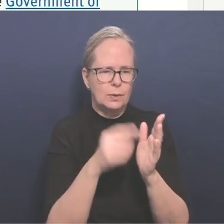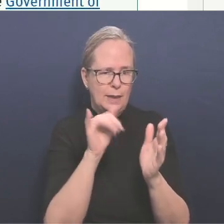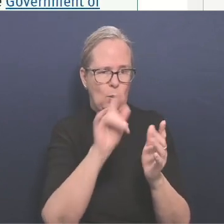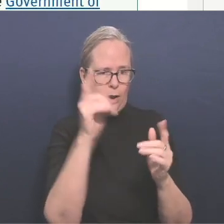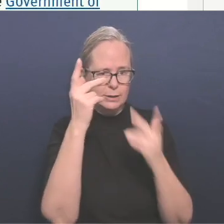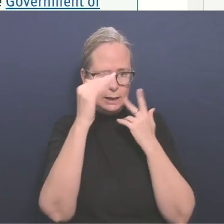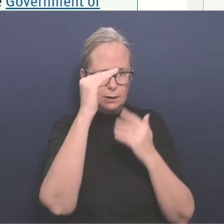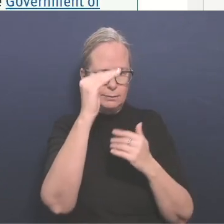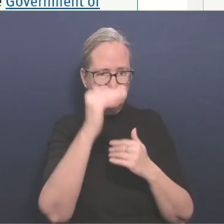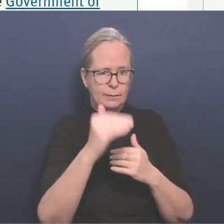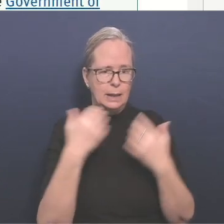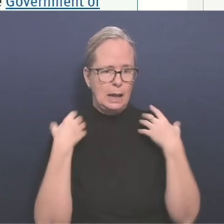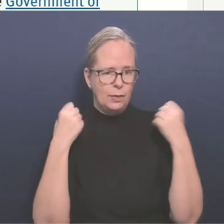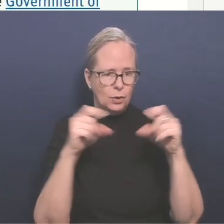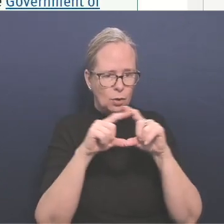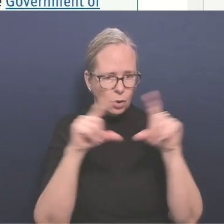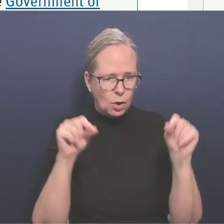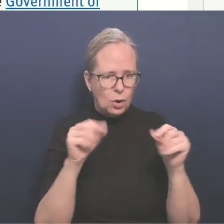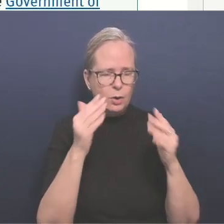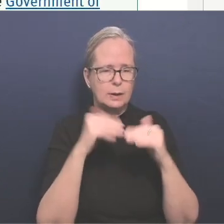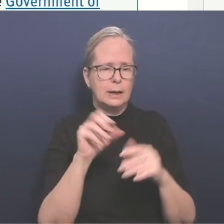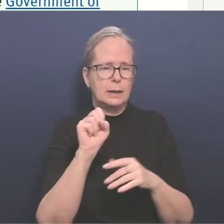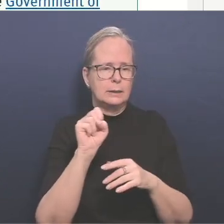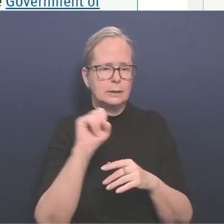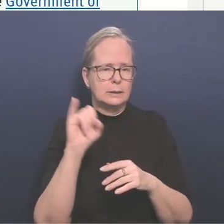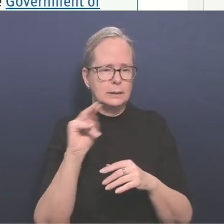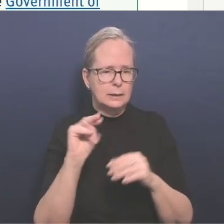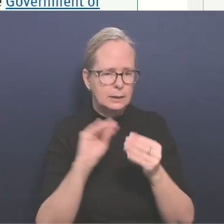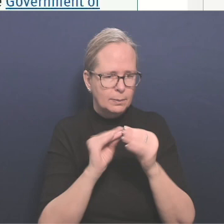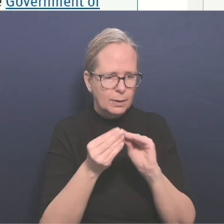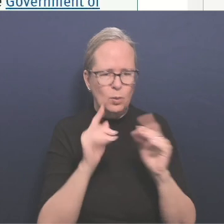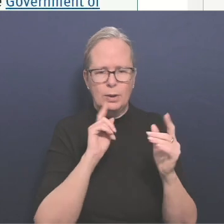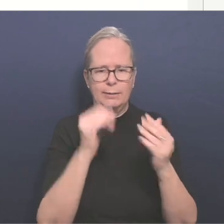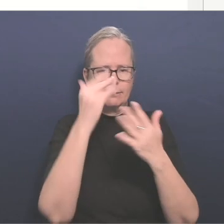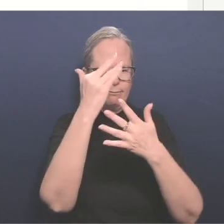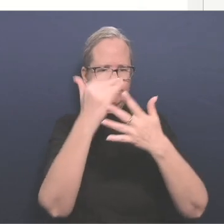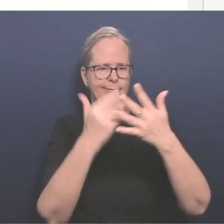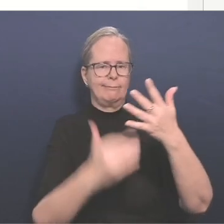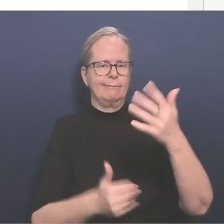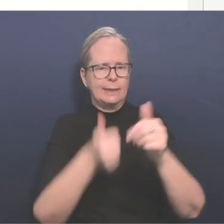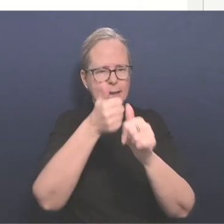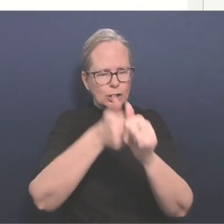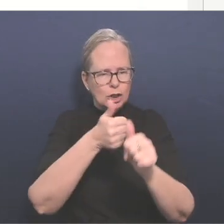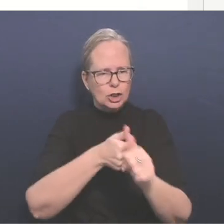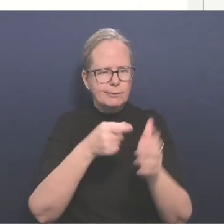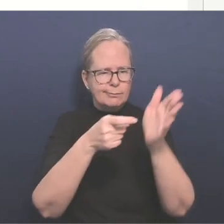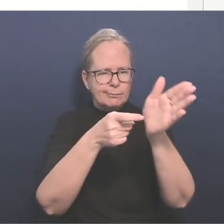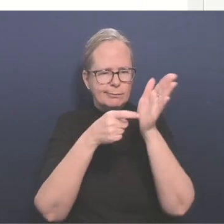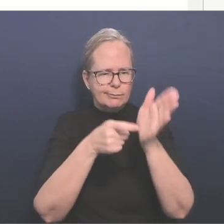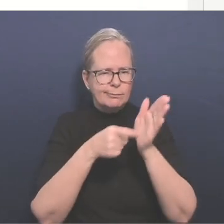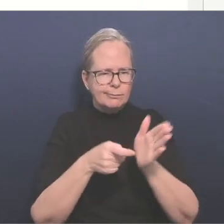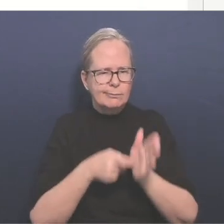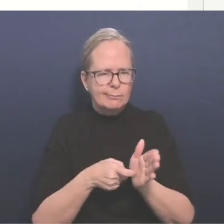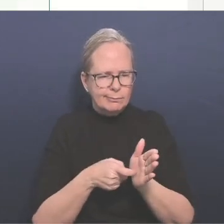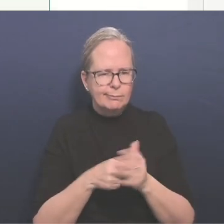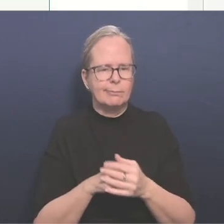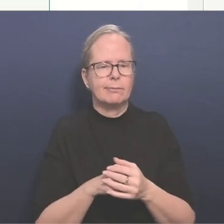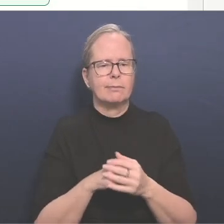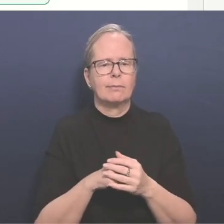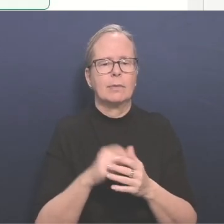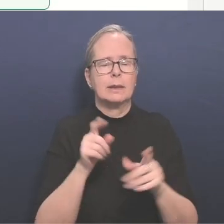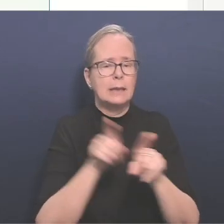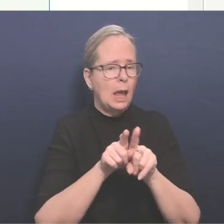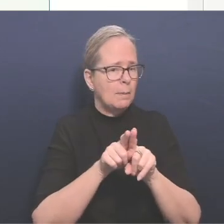Yes. So another helpful tool here is the help icon. So the help icon